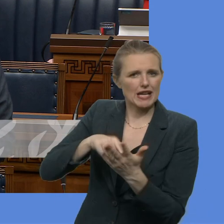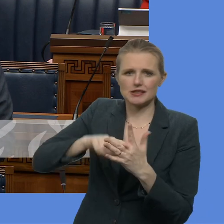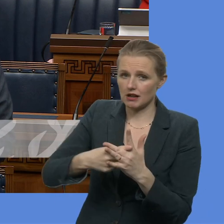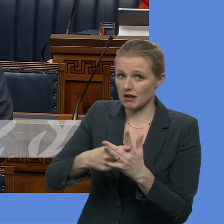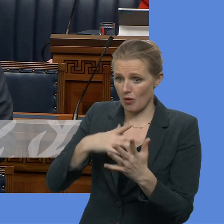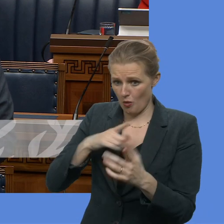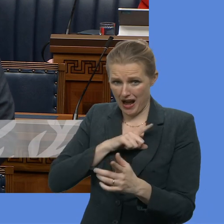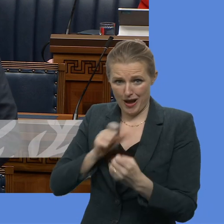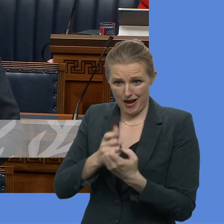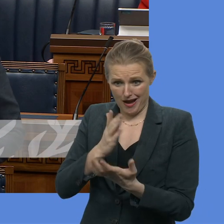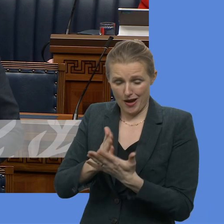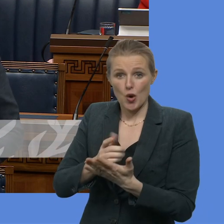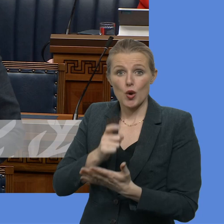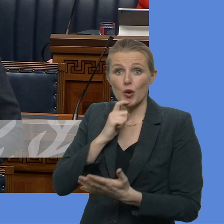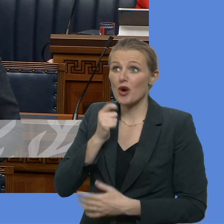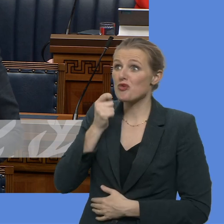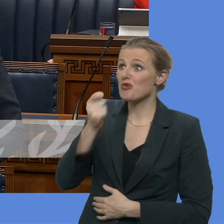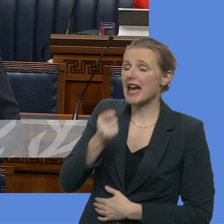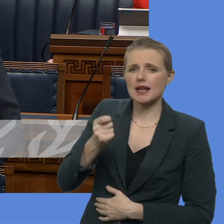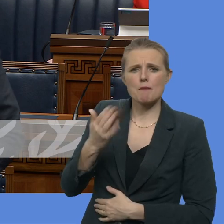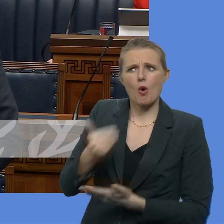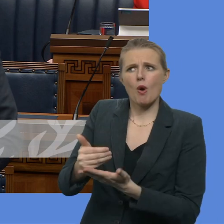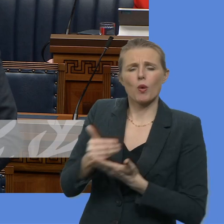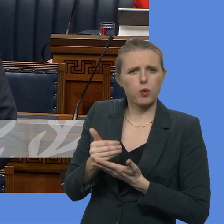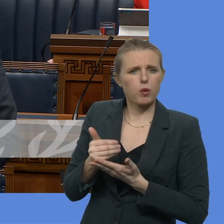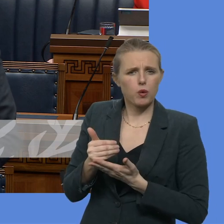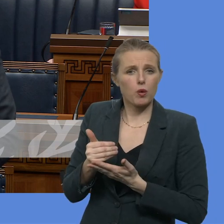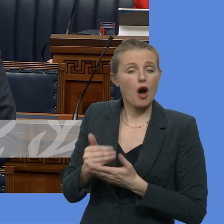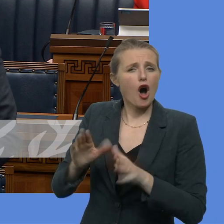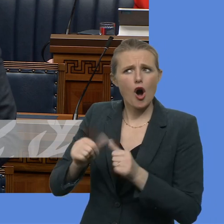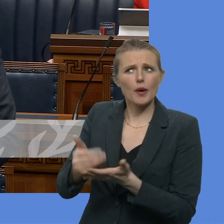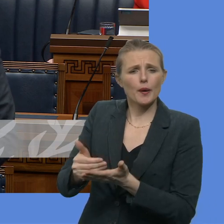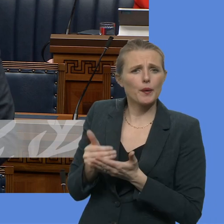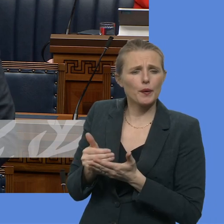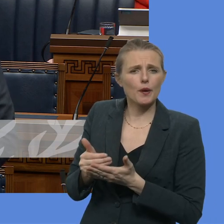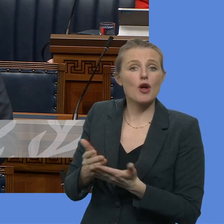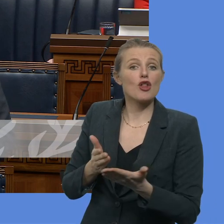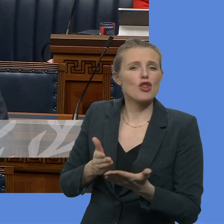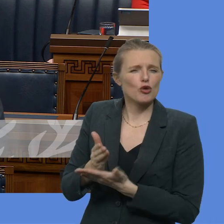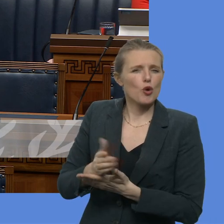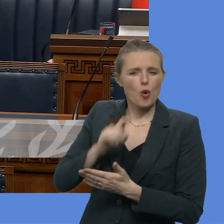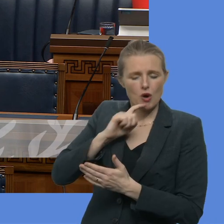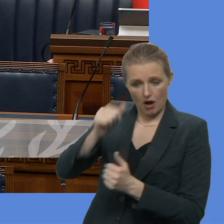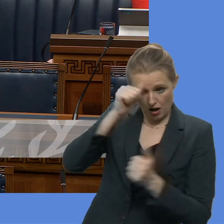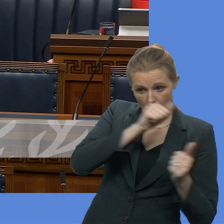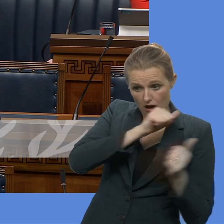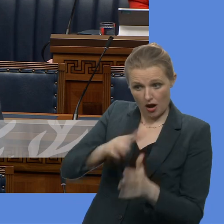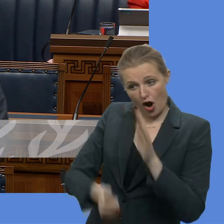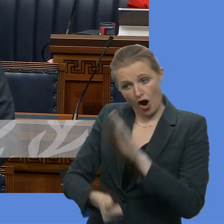of tenure through the introduction of much longer notice to quit periods via the Private Tenancies Act, Northern